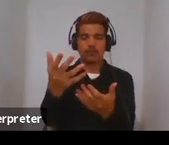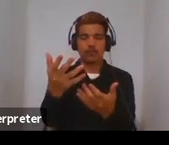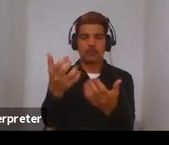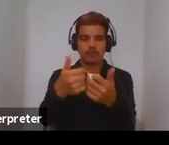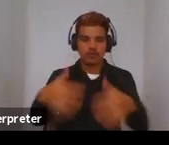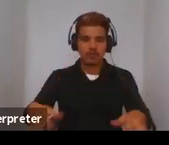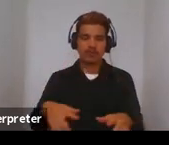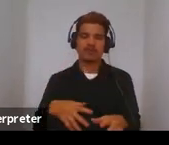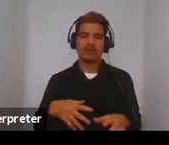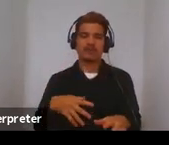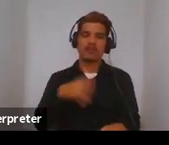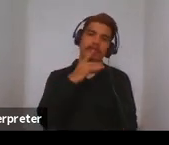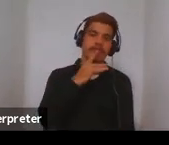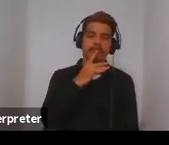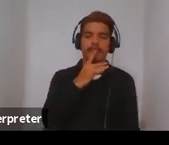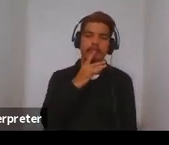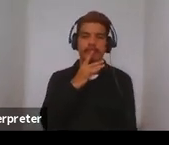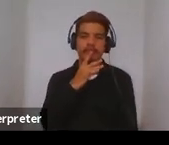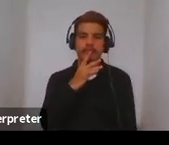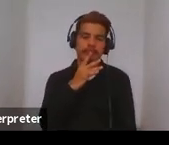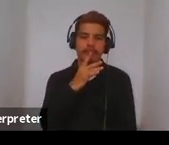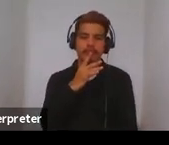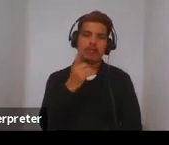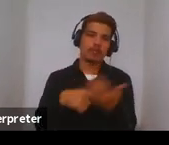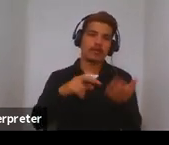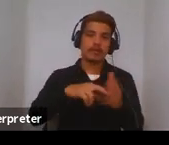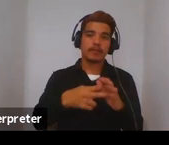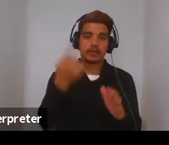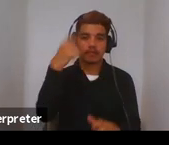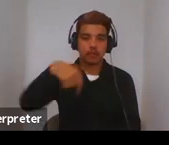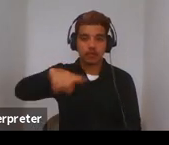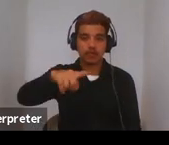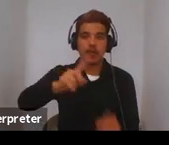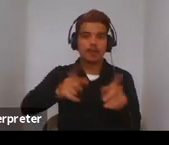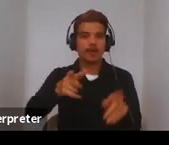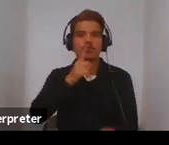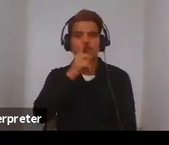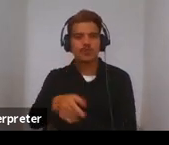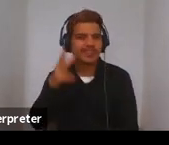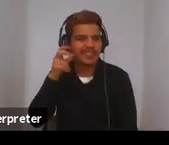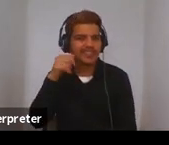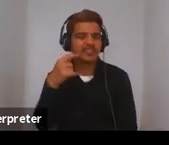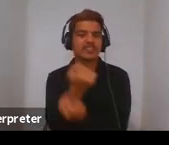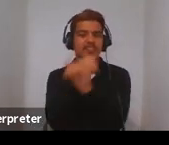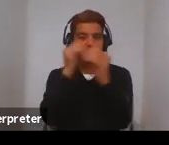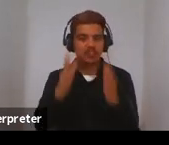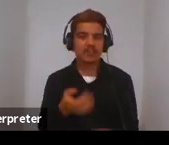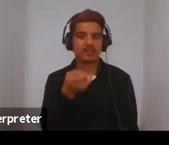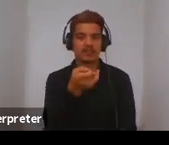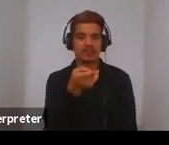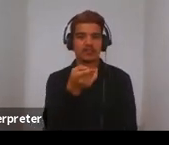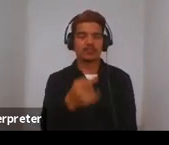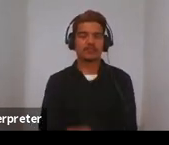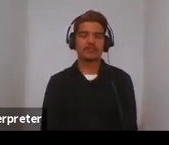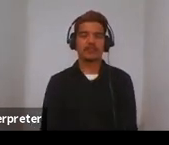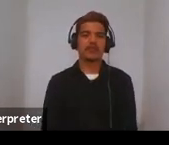comeback, without thinking about what this means to you, but actually listening to what the survivor says.